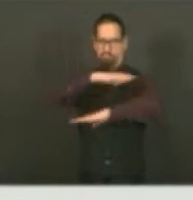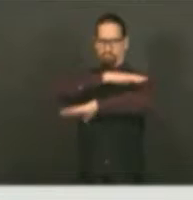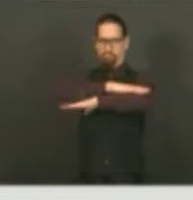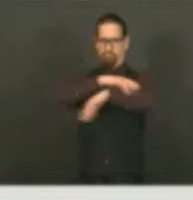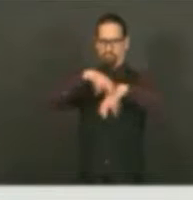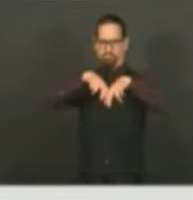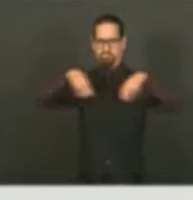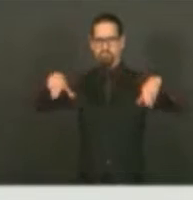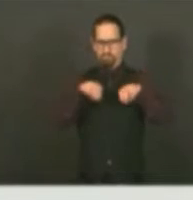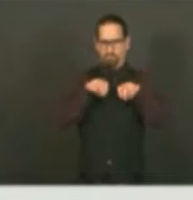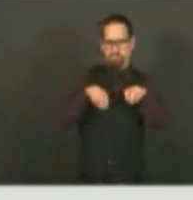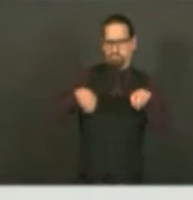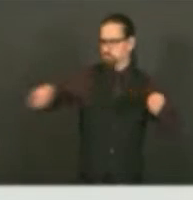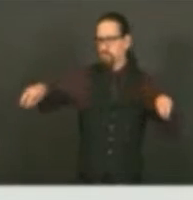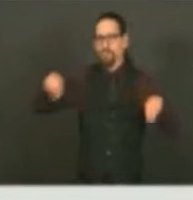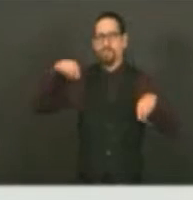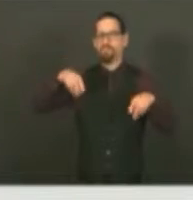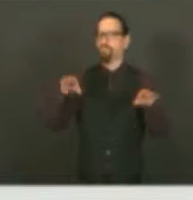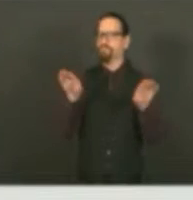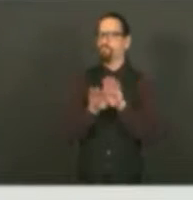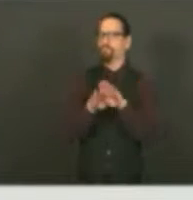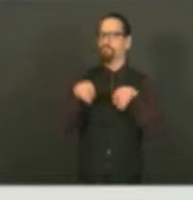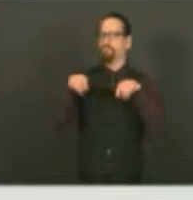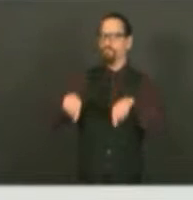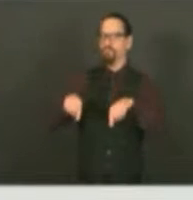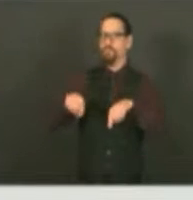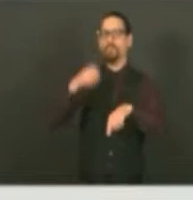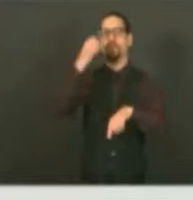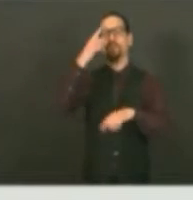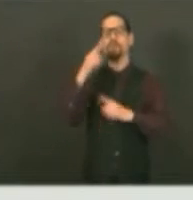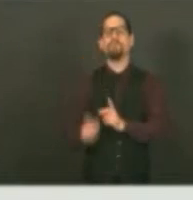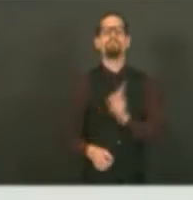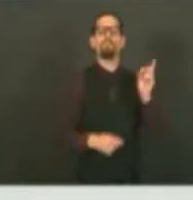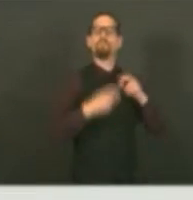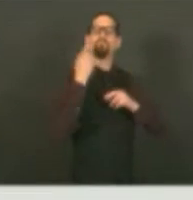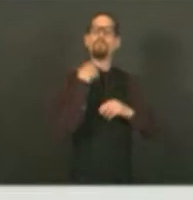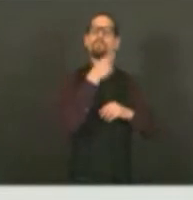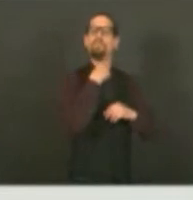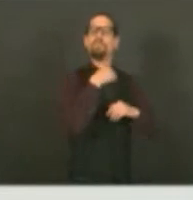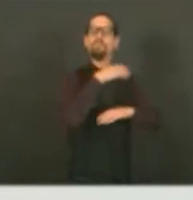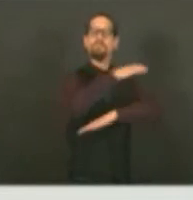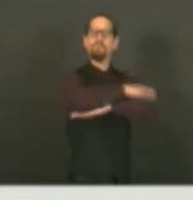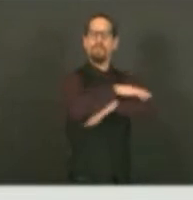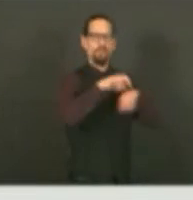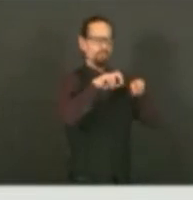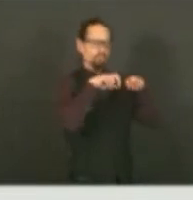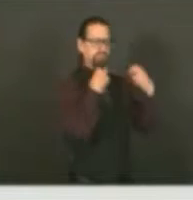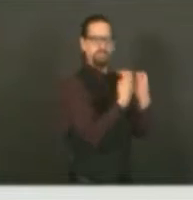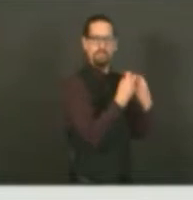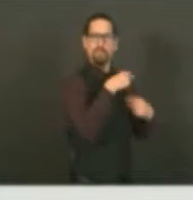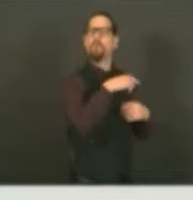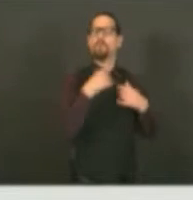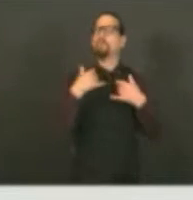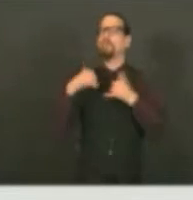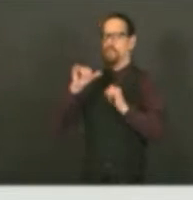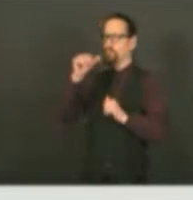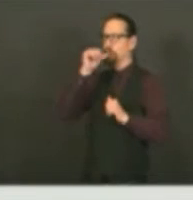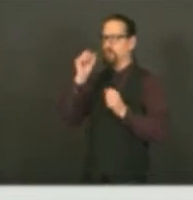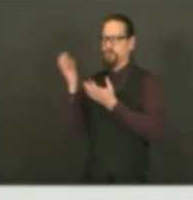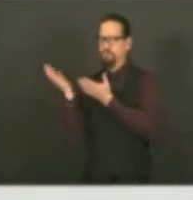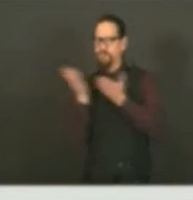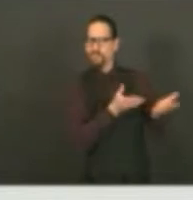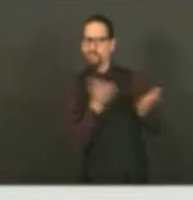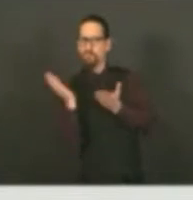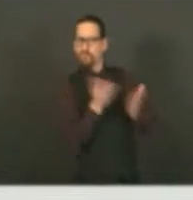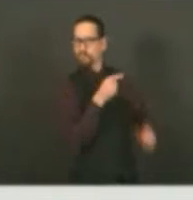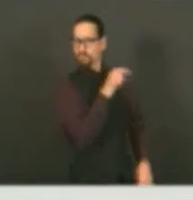one, and that's why we're putting more stimulus money out the door. The items in red in your screen are the areas